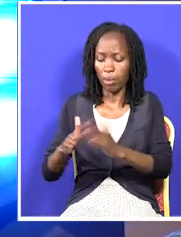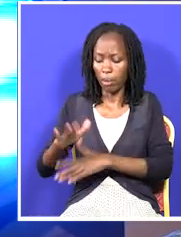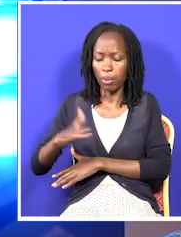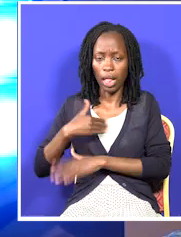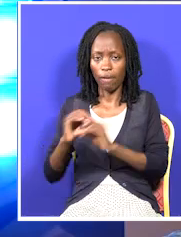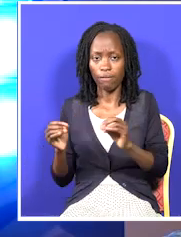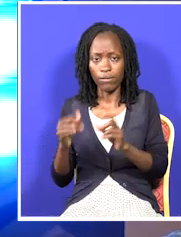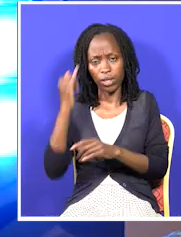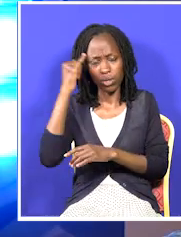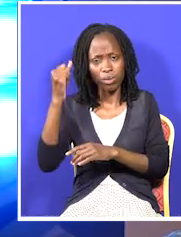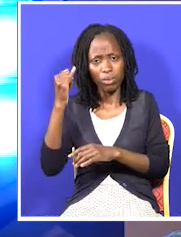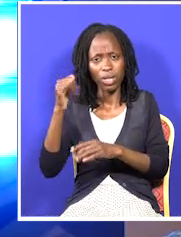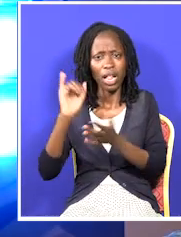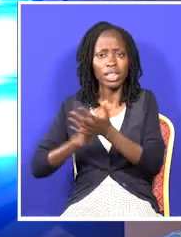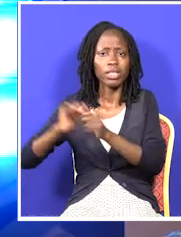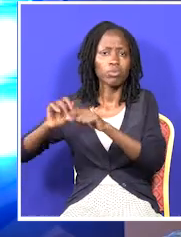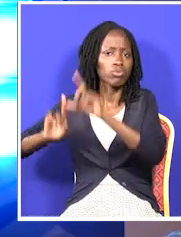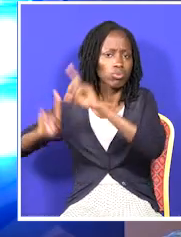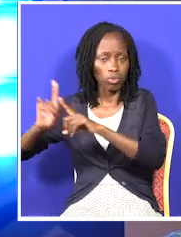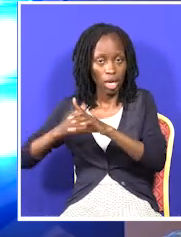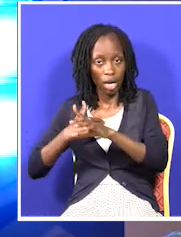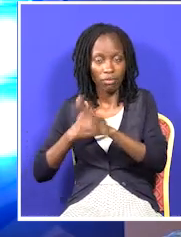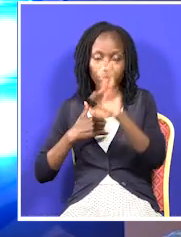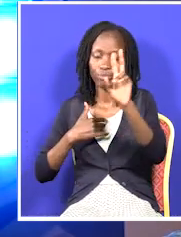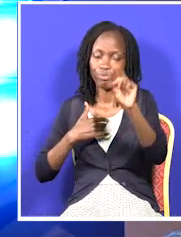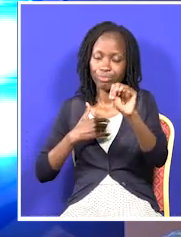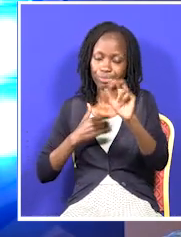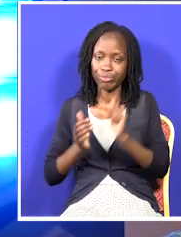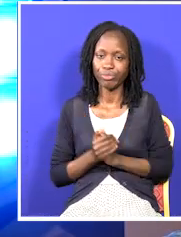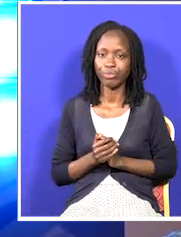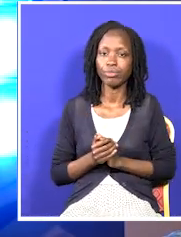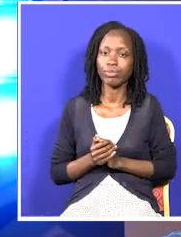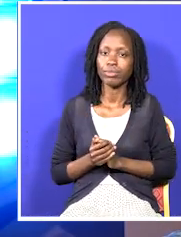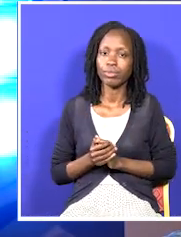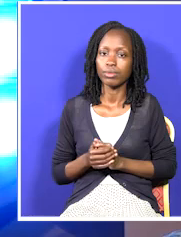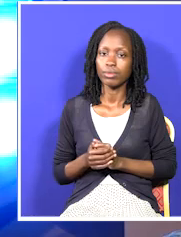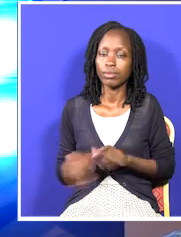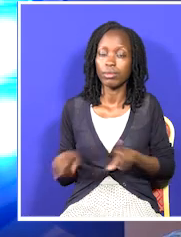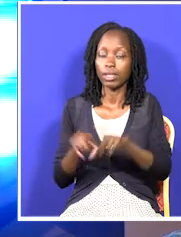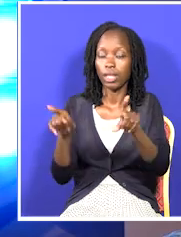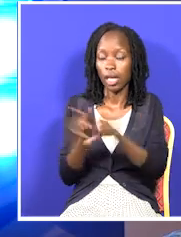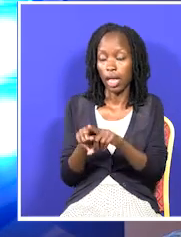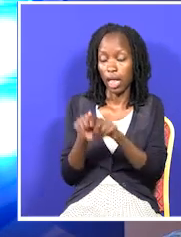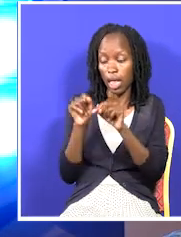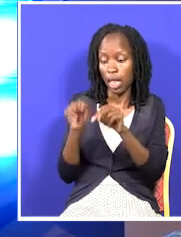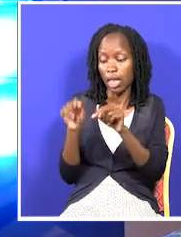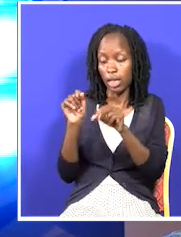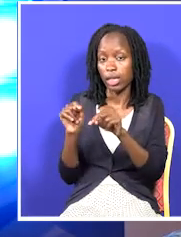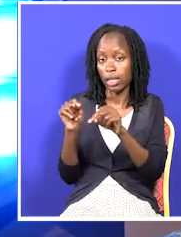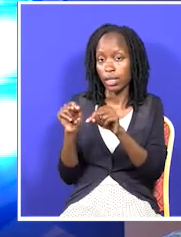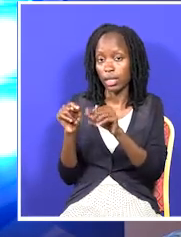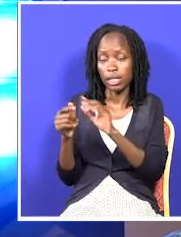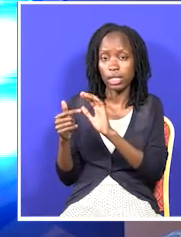we could be having the transport in water? Actually not. And this is to bring us to a point